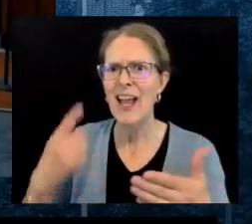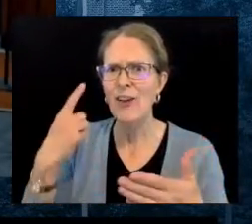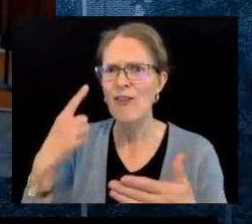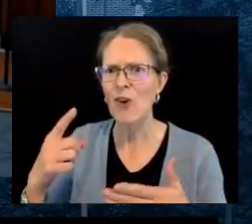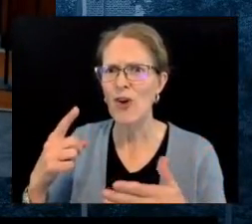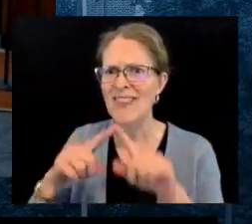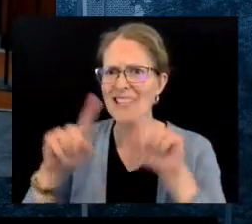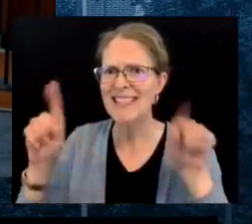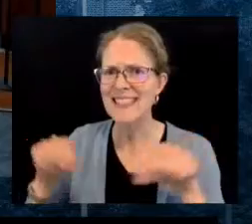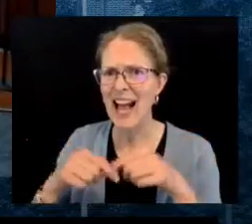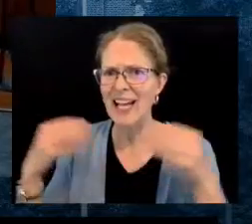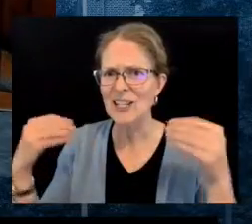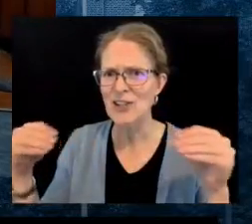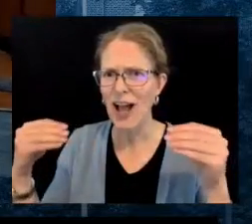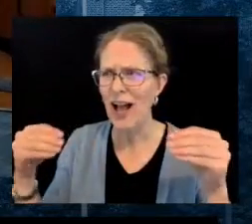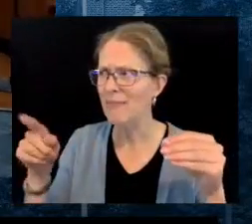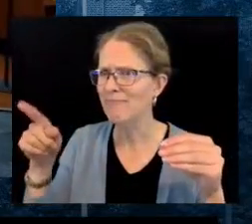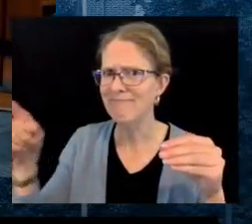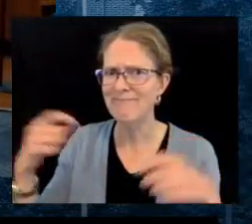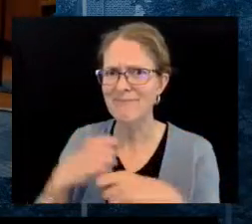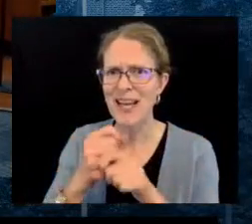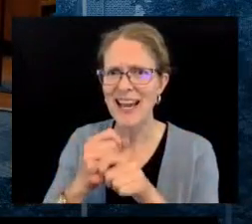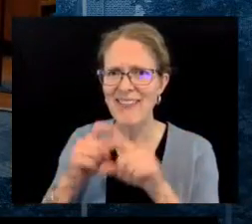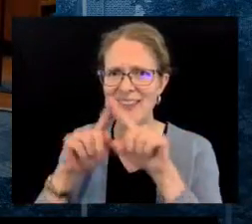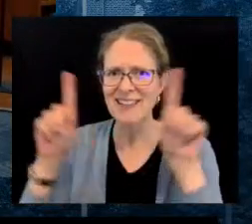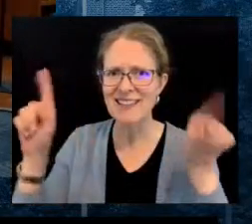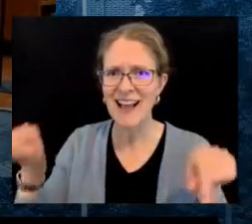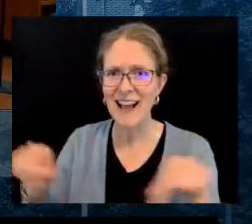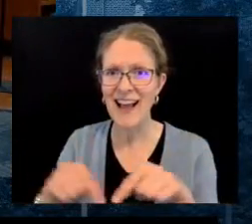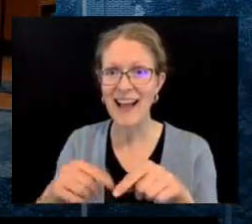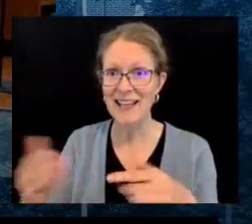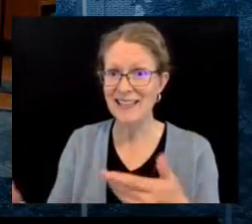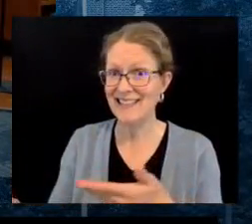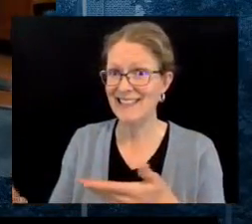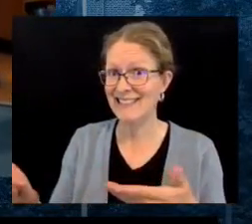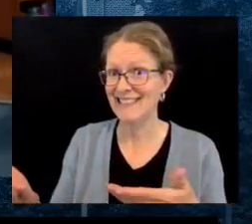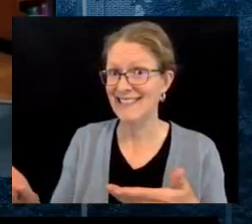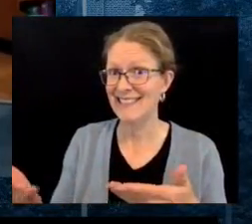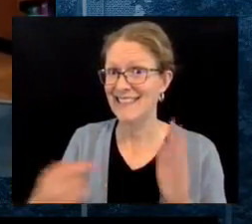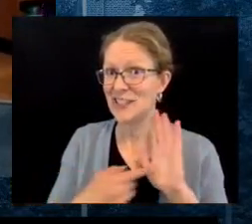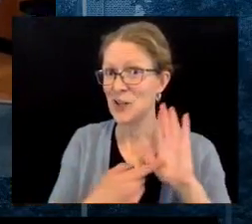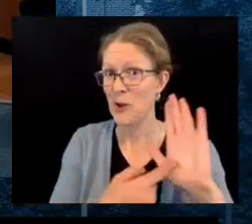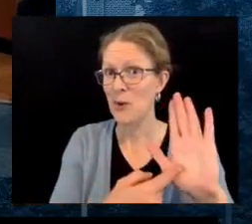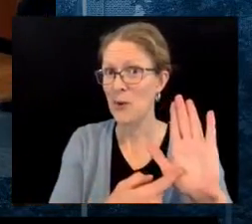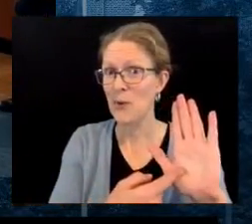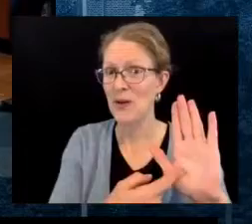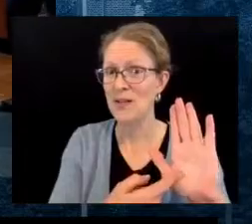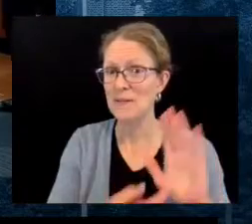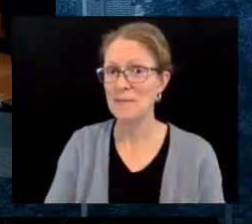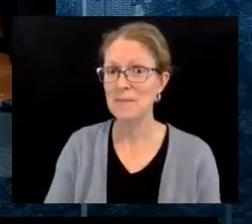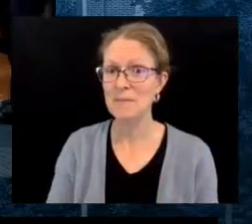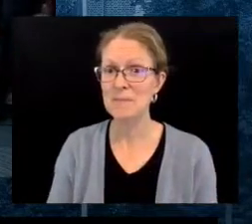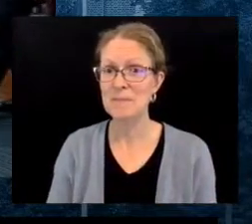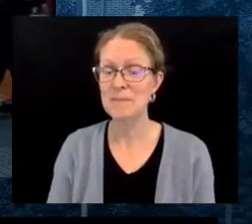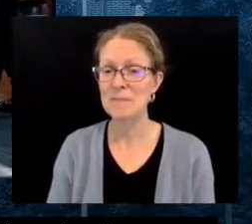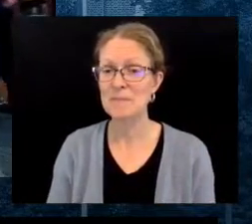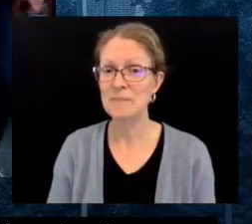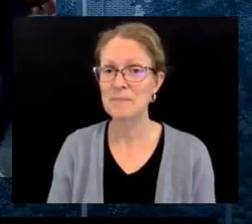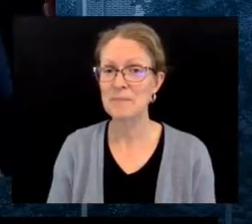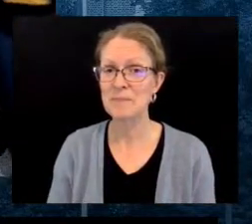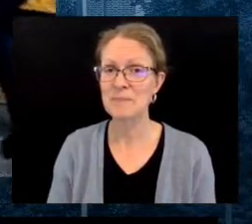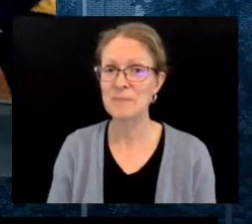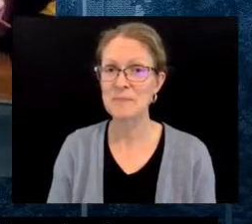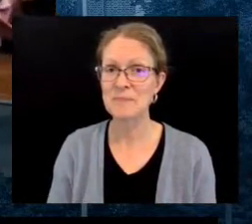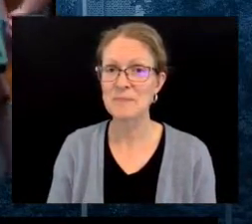for creating the sign for us. So kids, eco team, come on over. Why don't we invite Representative Garrett